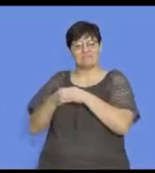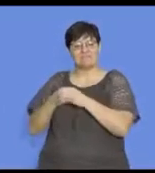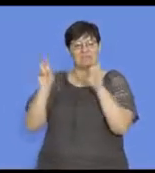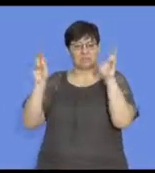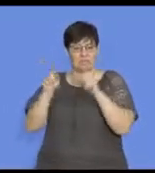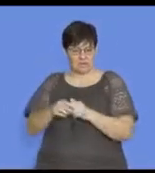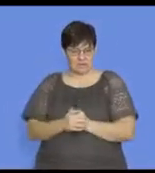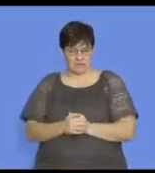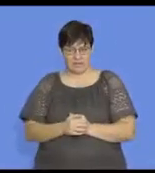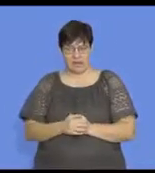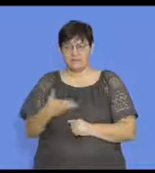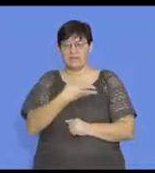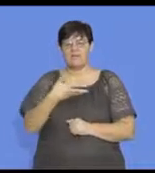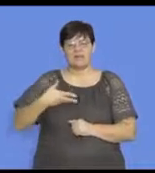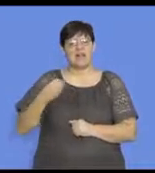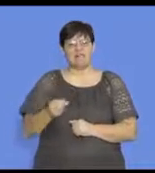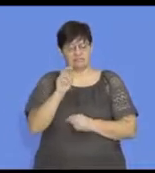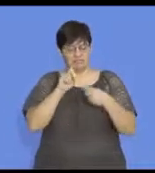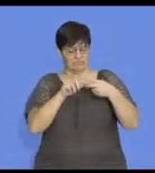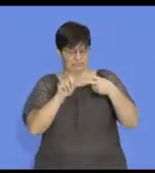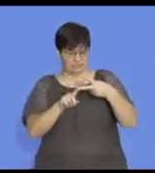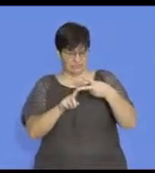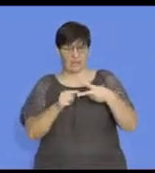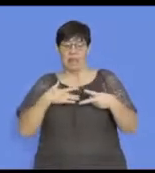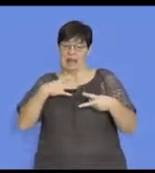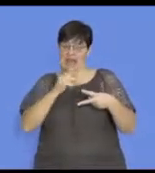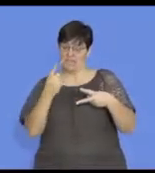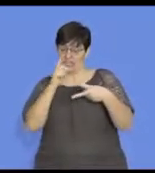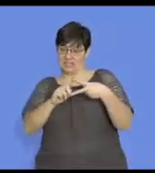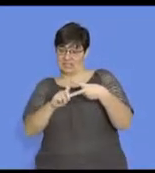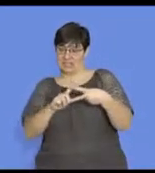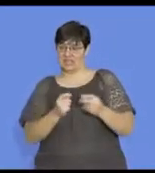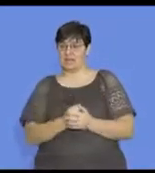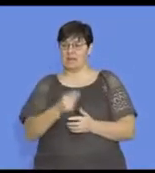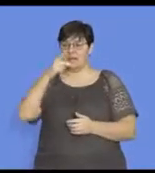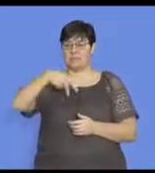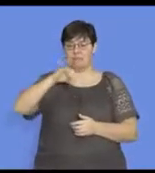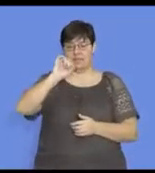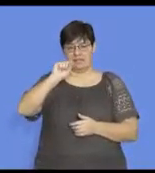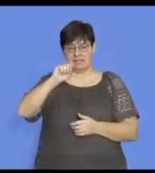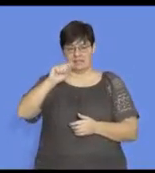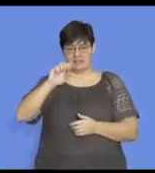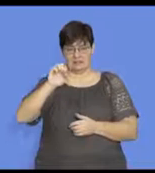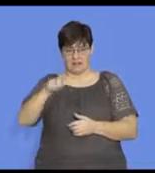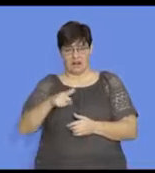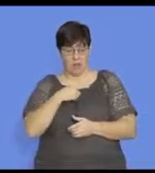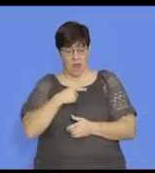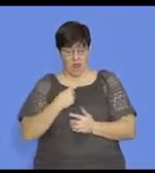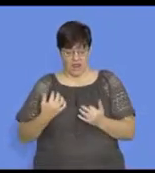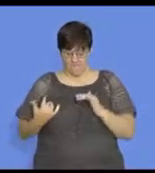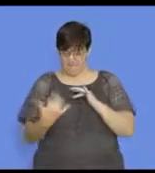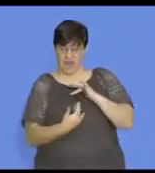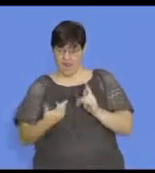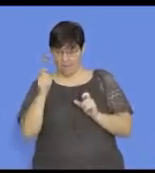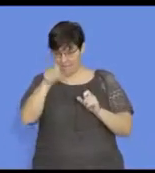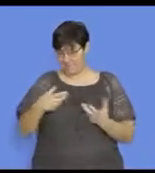female. There's two words for it. I like the first one, pistil, because that's what we are. We're very fiery. Another word you